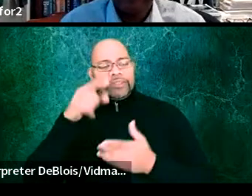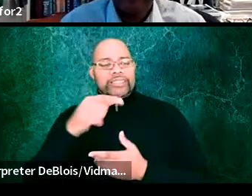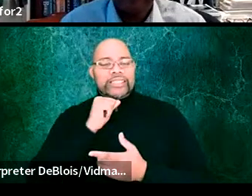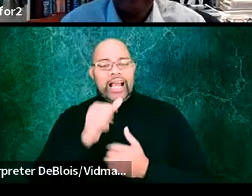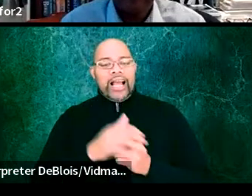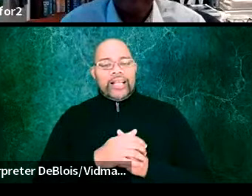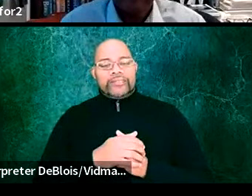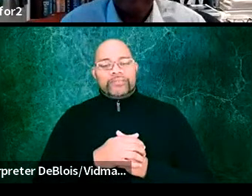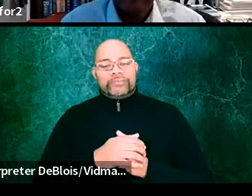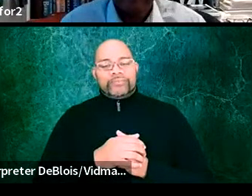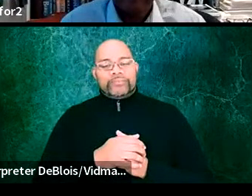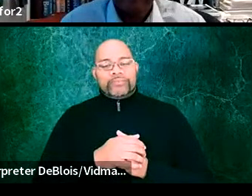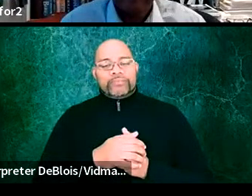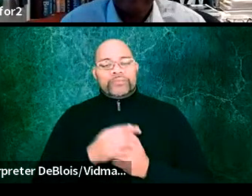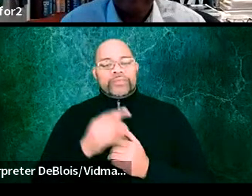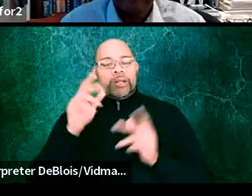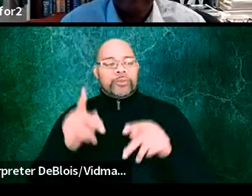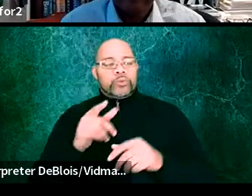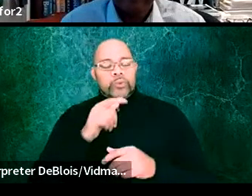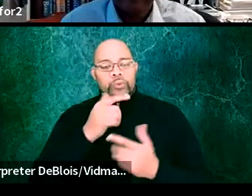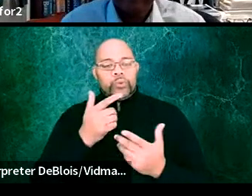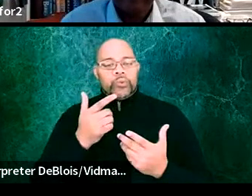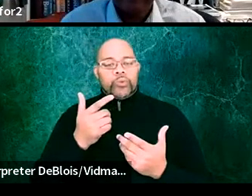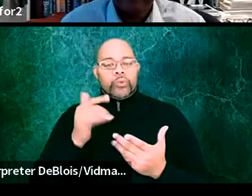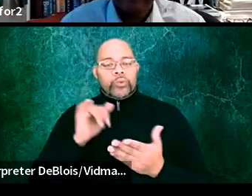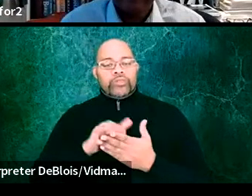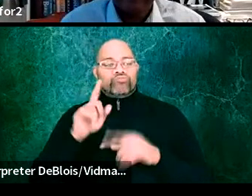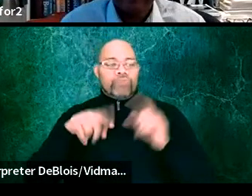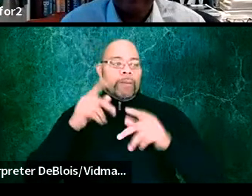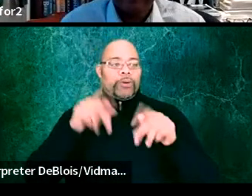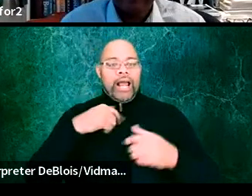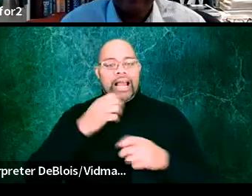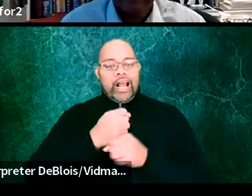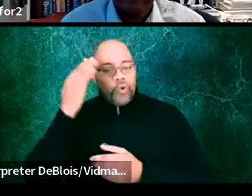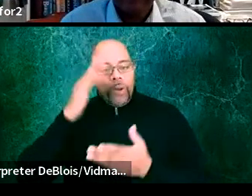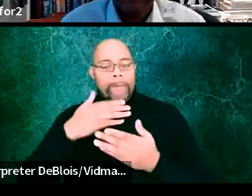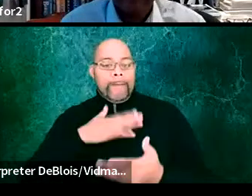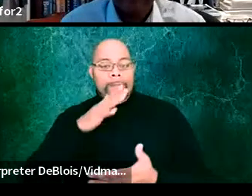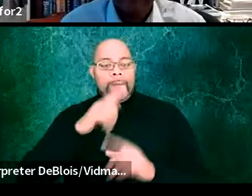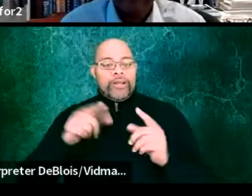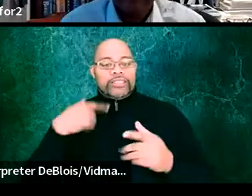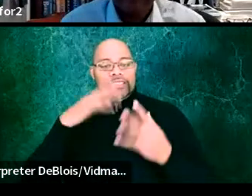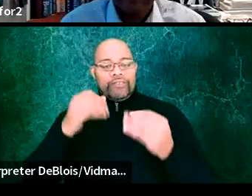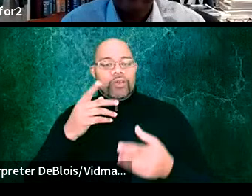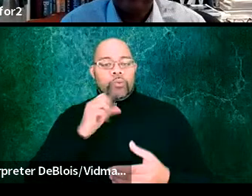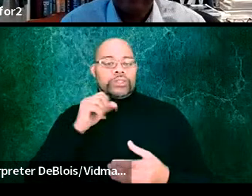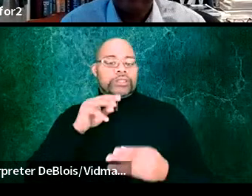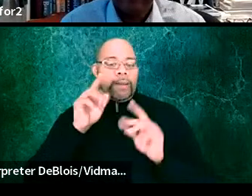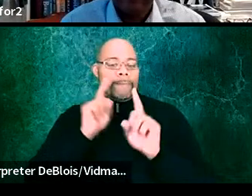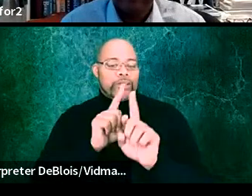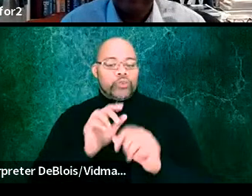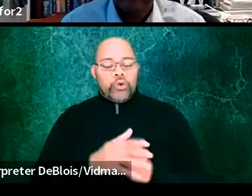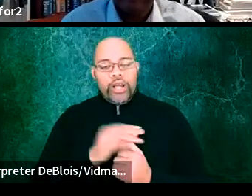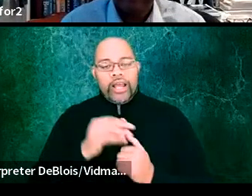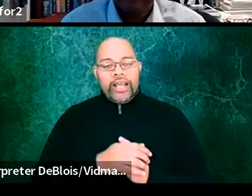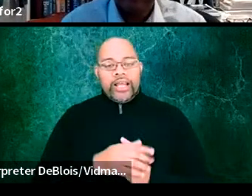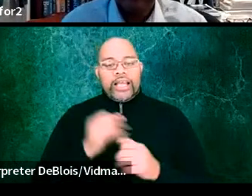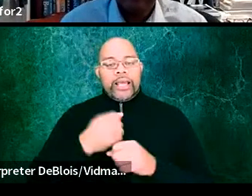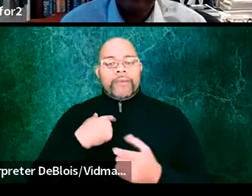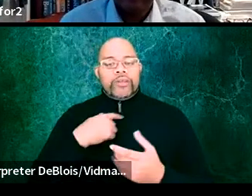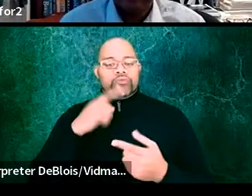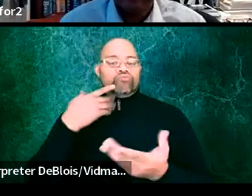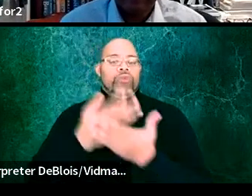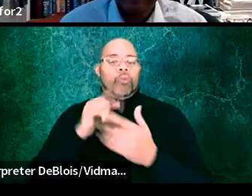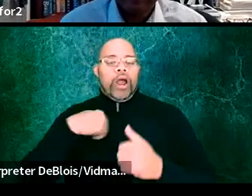like somebody that kind of like a random person that I got to know. She was my mom, but she definitely was a mentor and to get me to where I